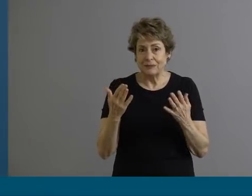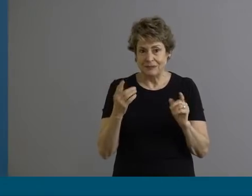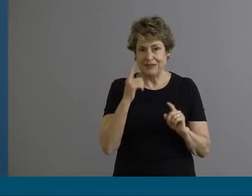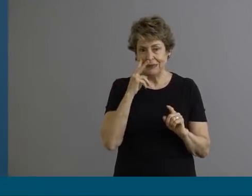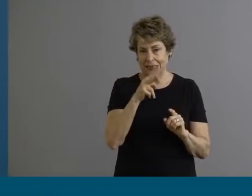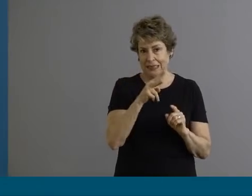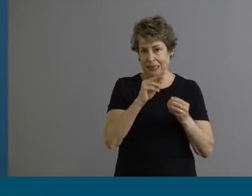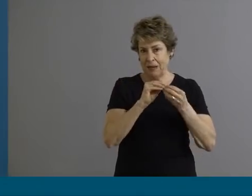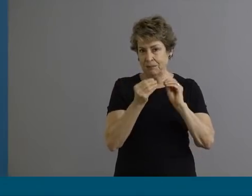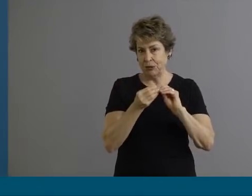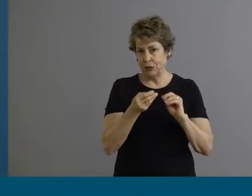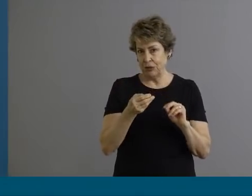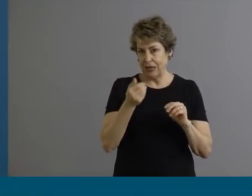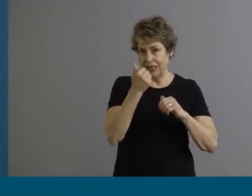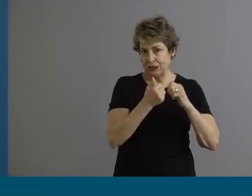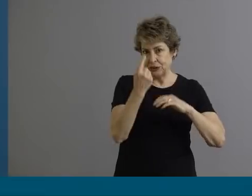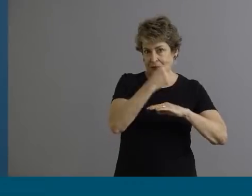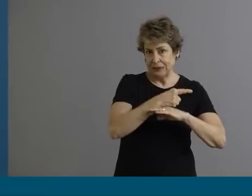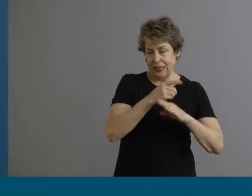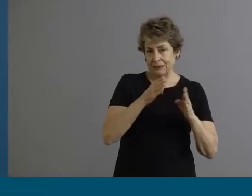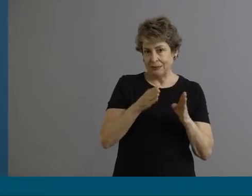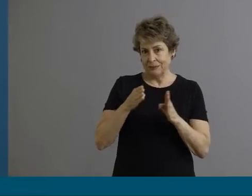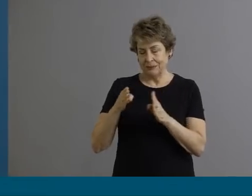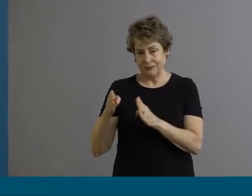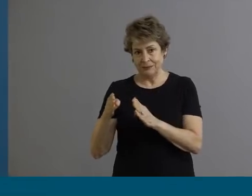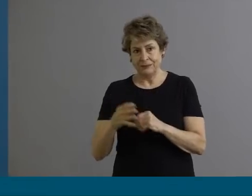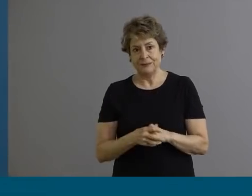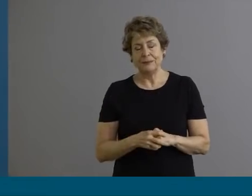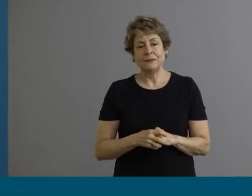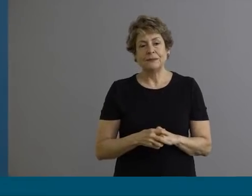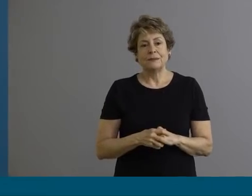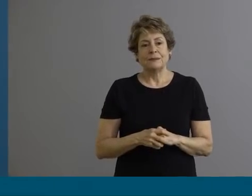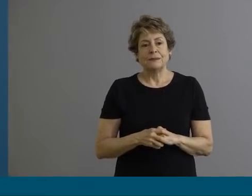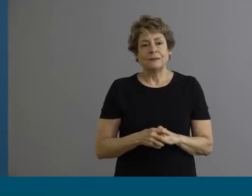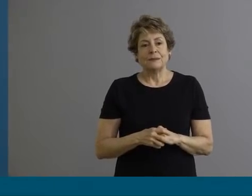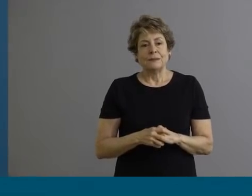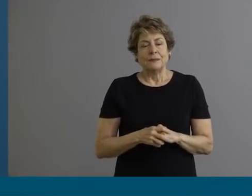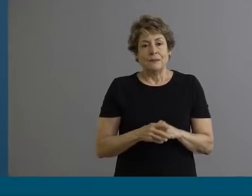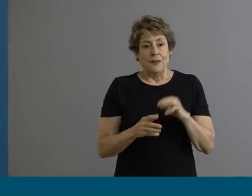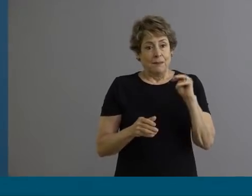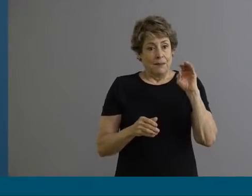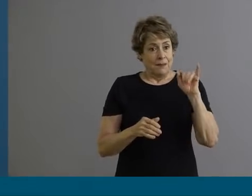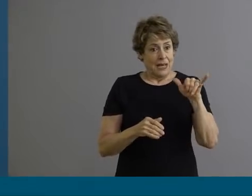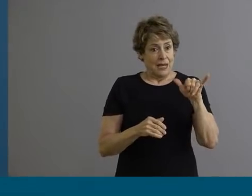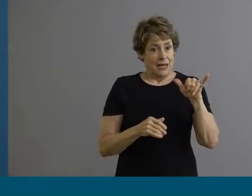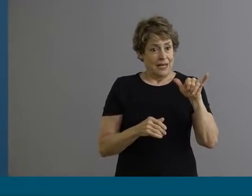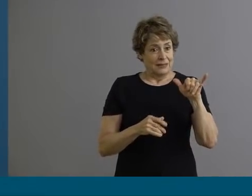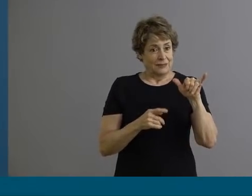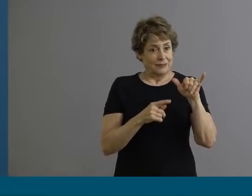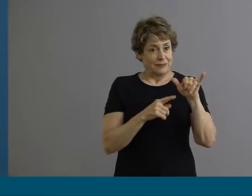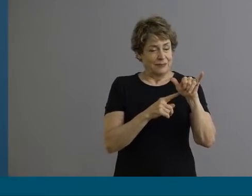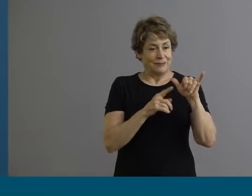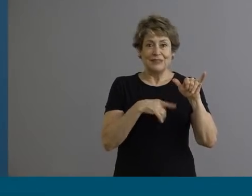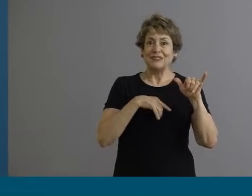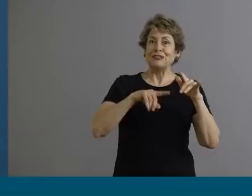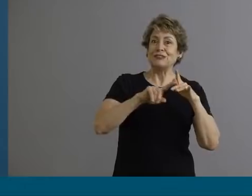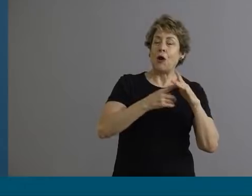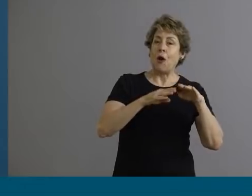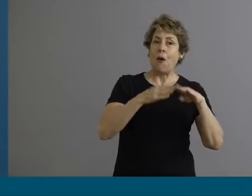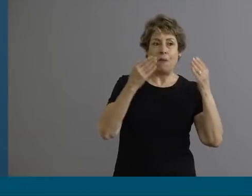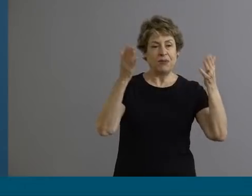can see where mid-May is and where our number of cases are. The stay-at-home order was